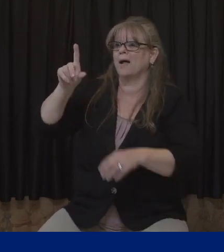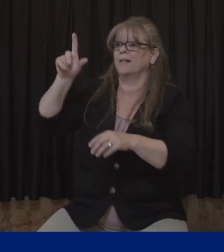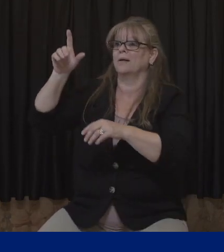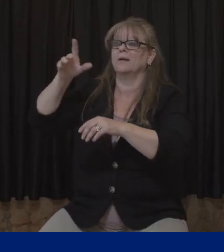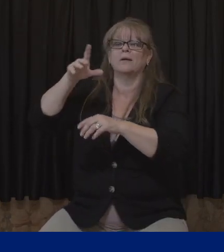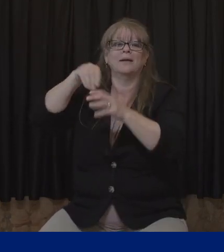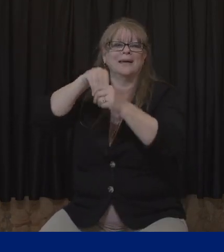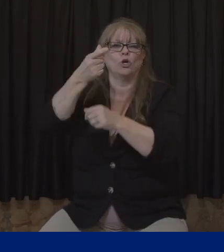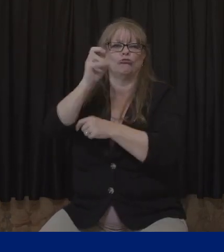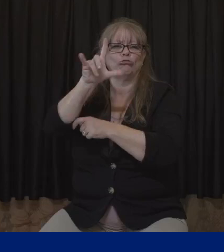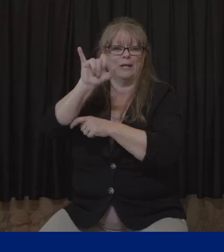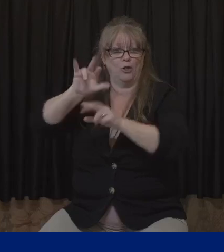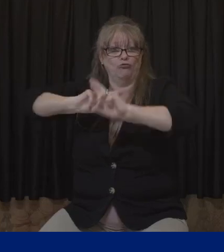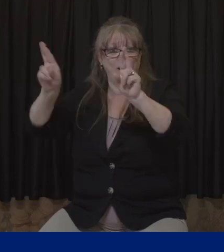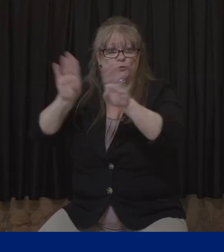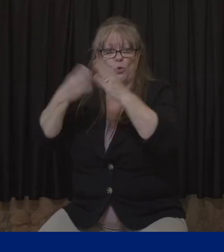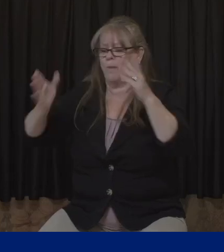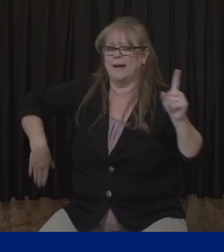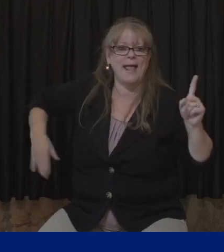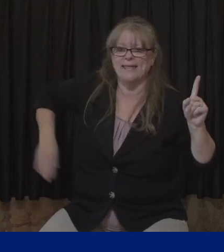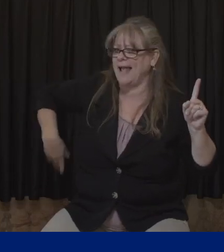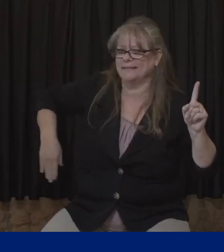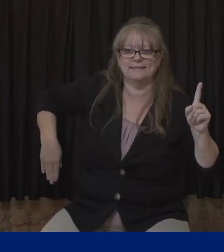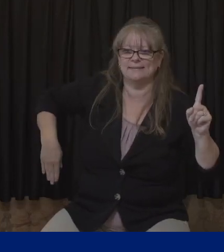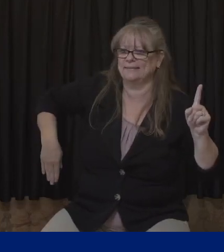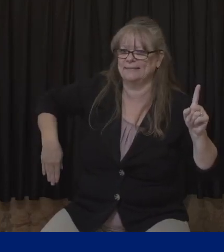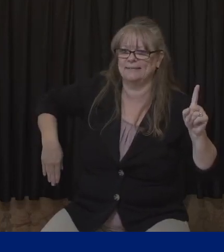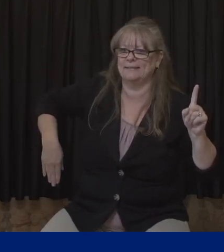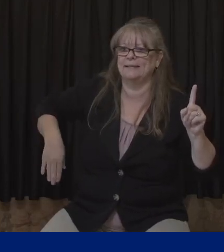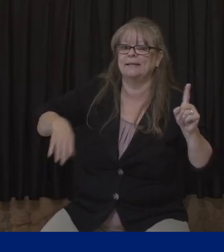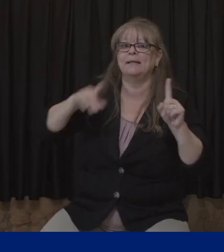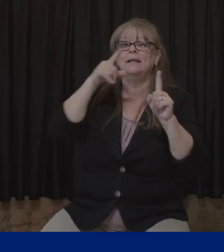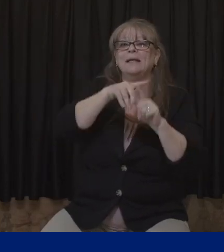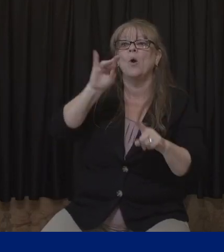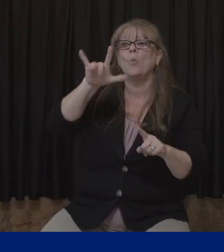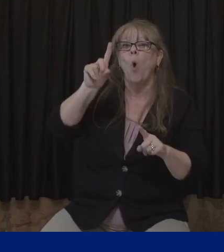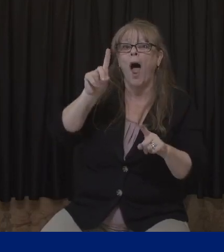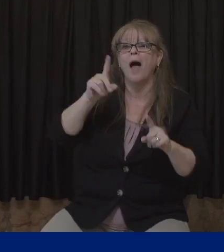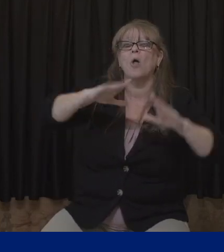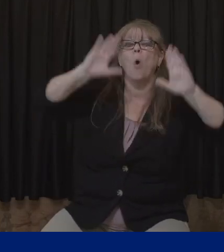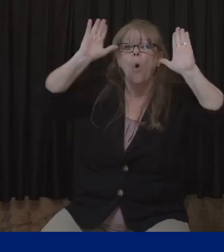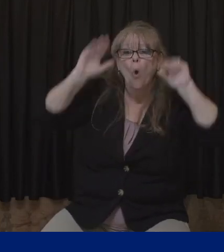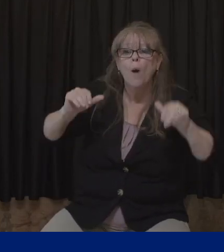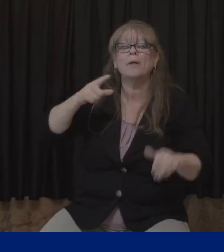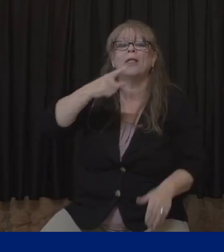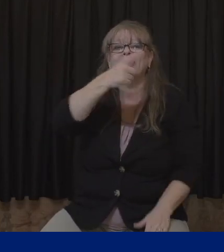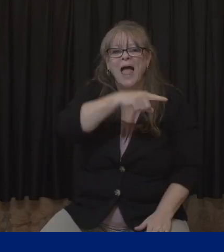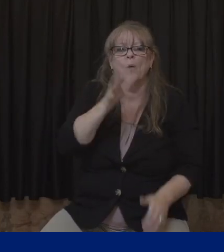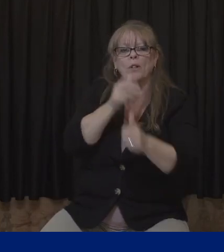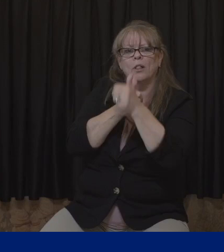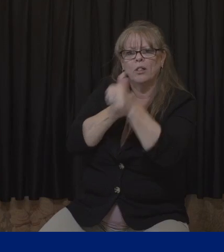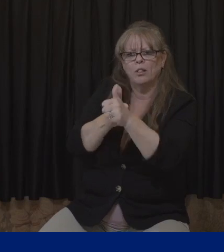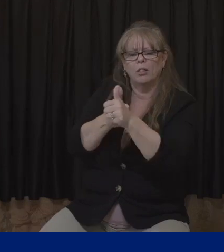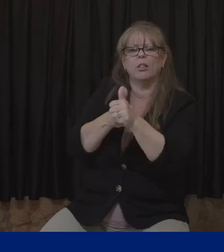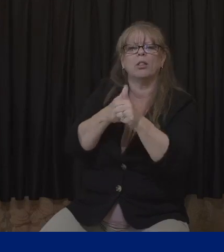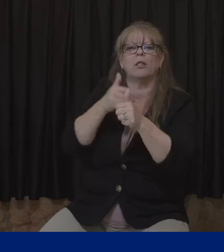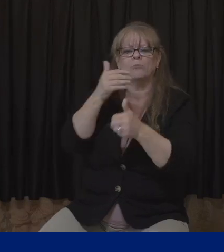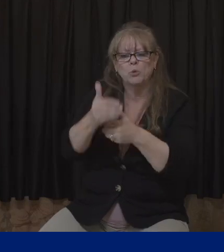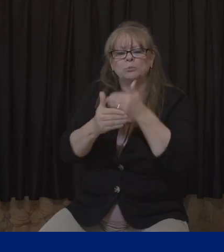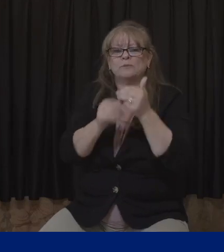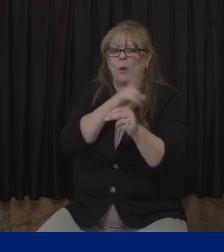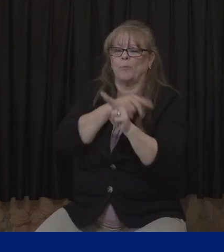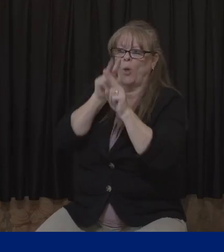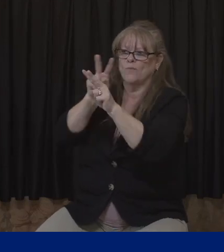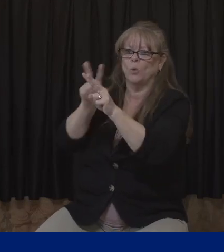count in Weld County. When they do get there, and I hope they get there, and we want to work with them to get there, we look forward to working with the commissioners to safely be